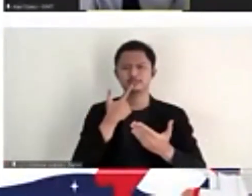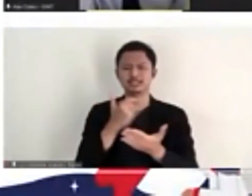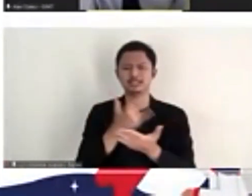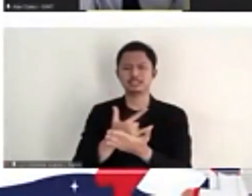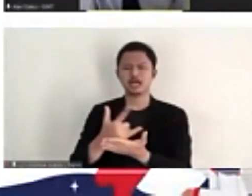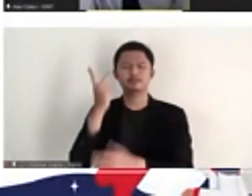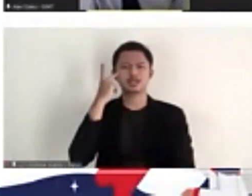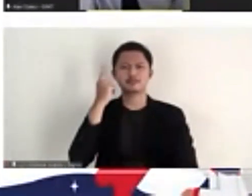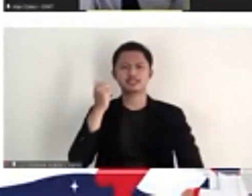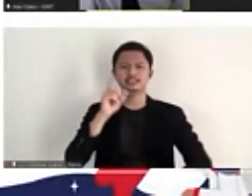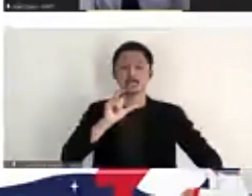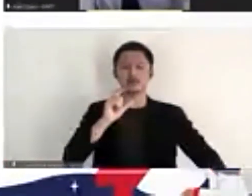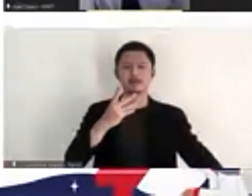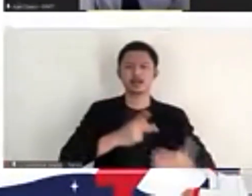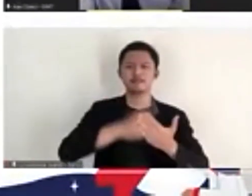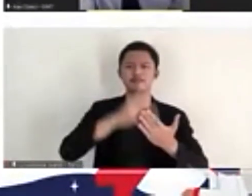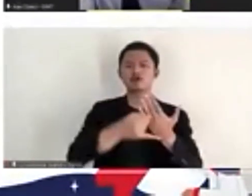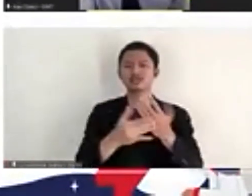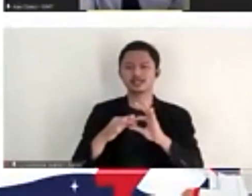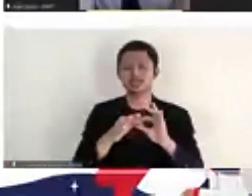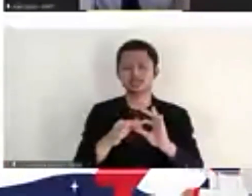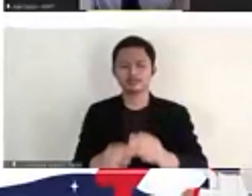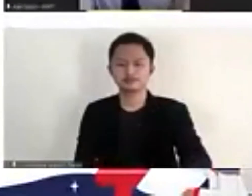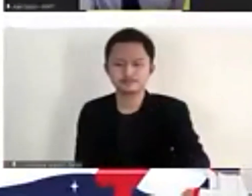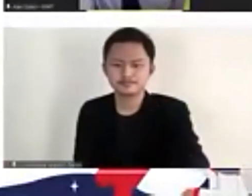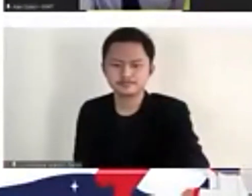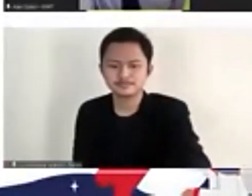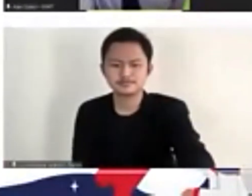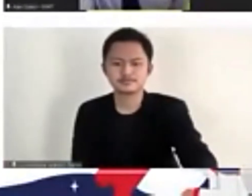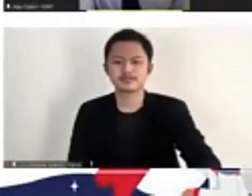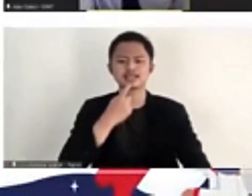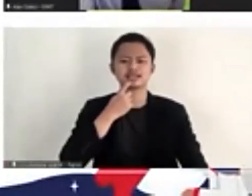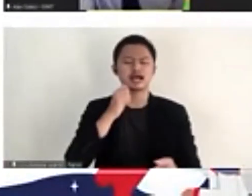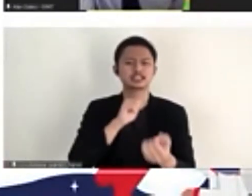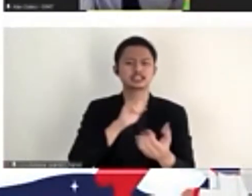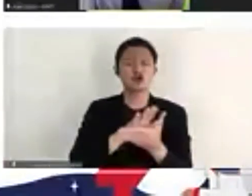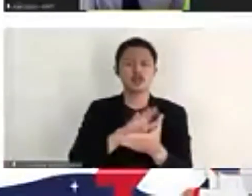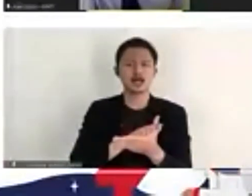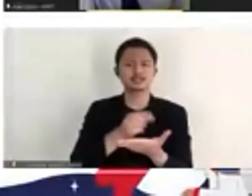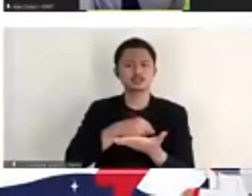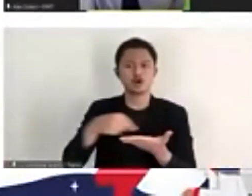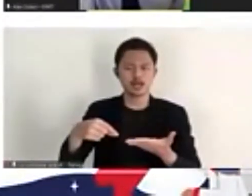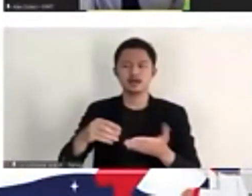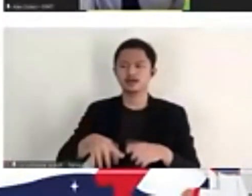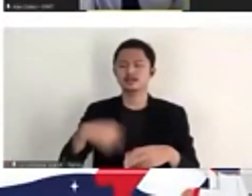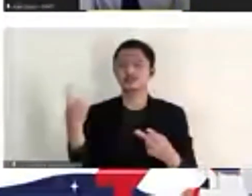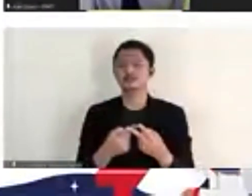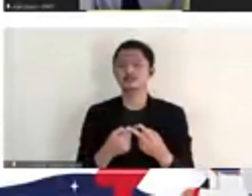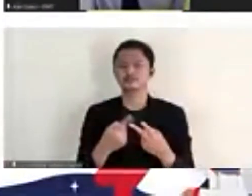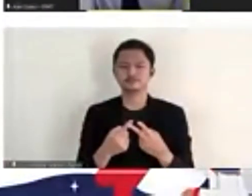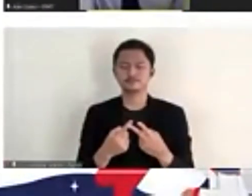subscribe qwen omelet question about school We are offering